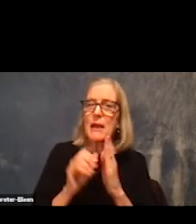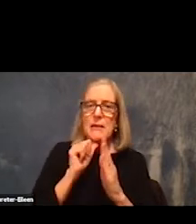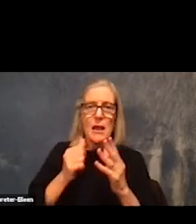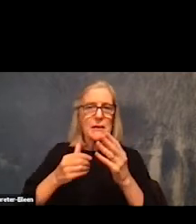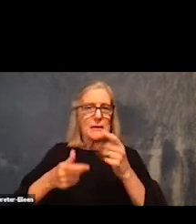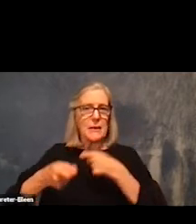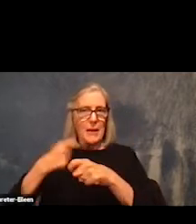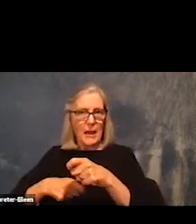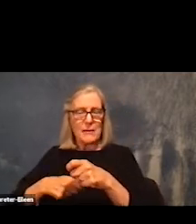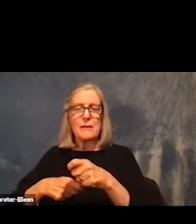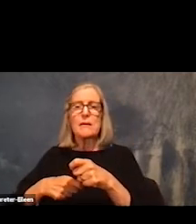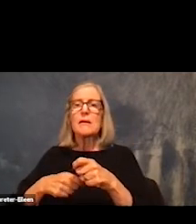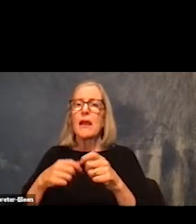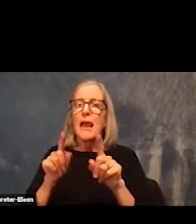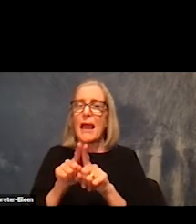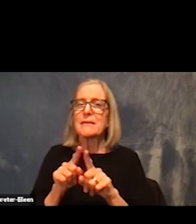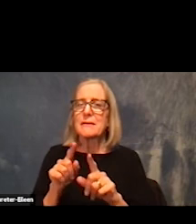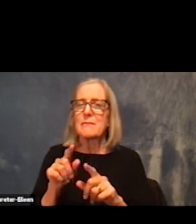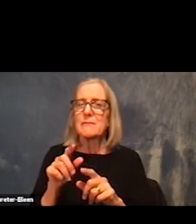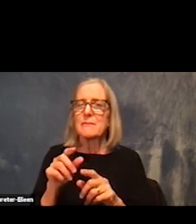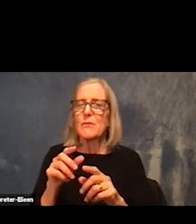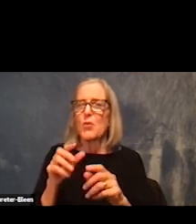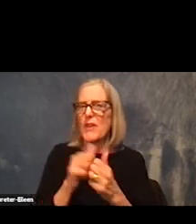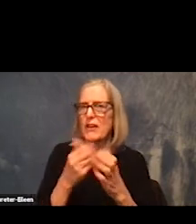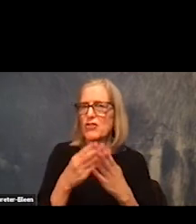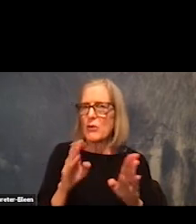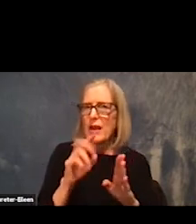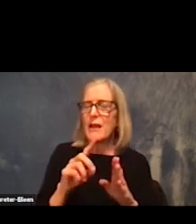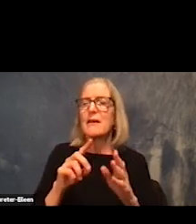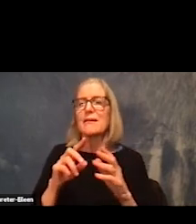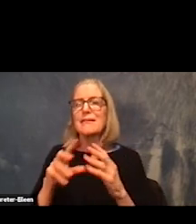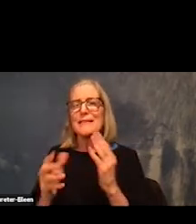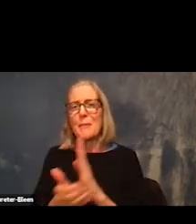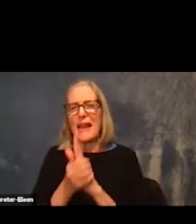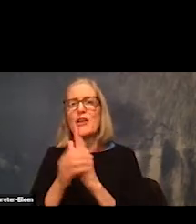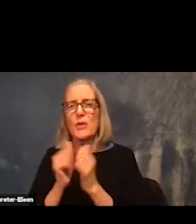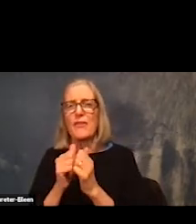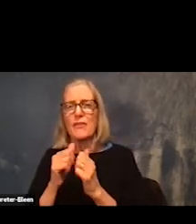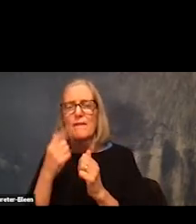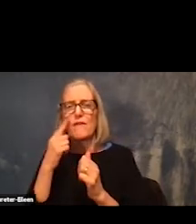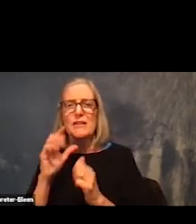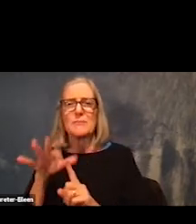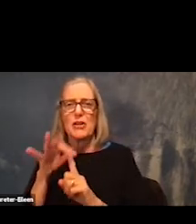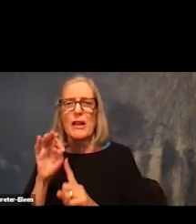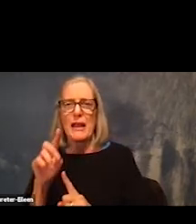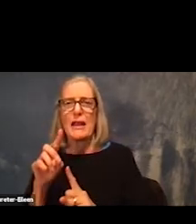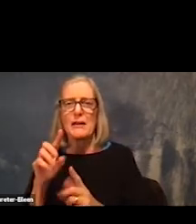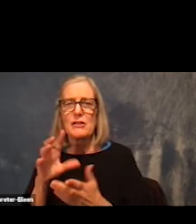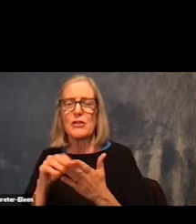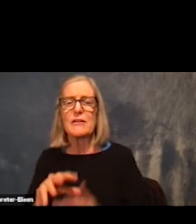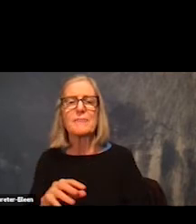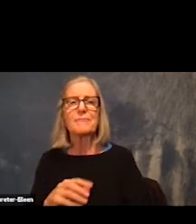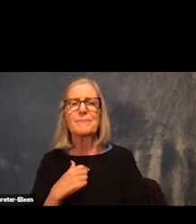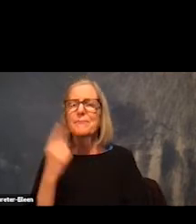general curriculum? So what does that mean? How familiar are you with the Endrew F Supreme